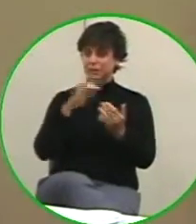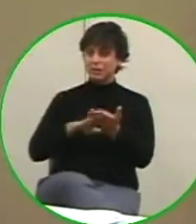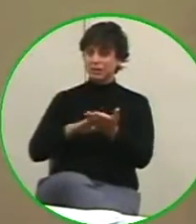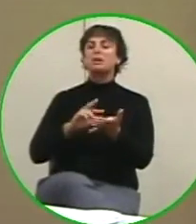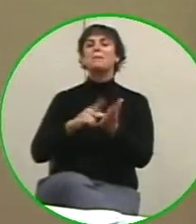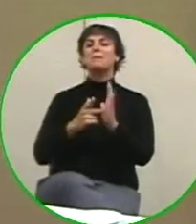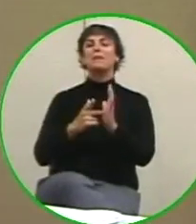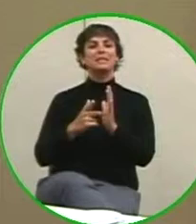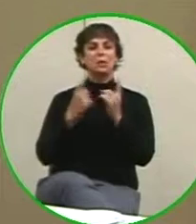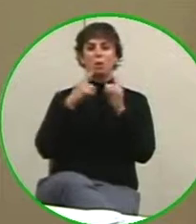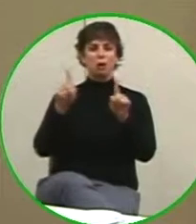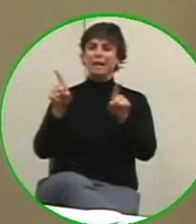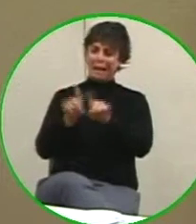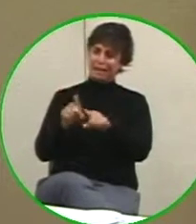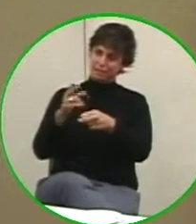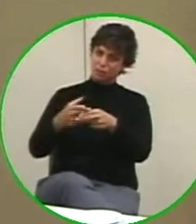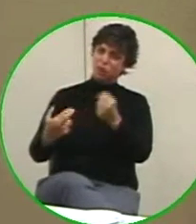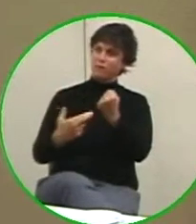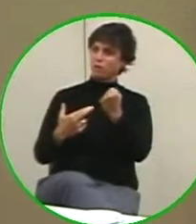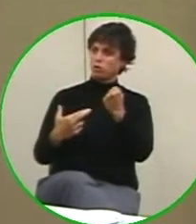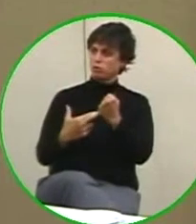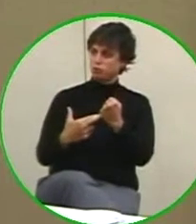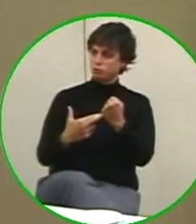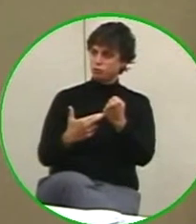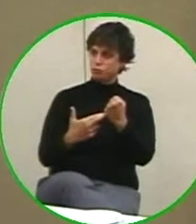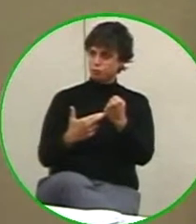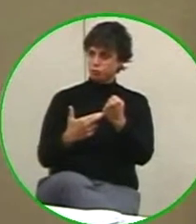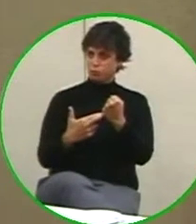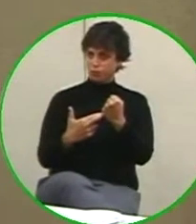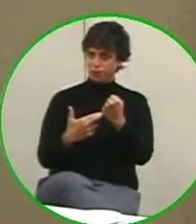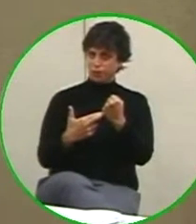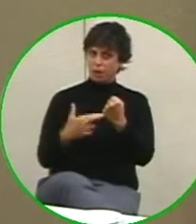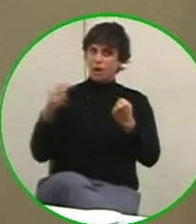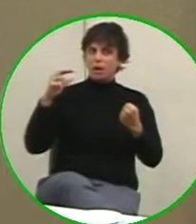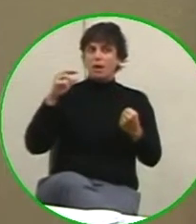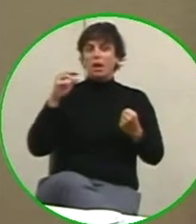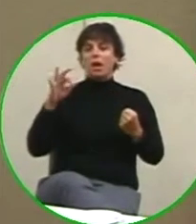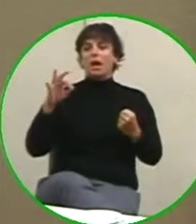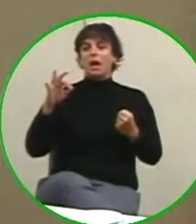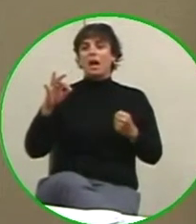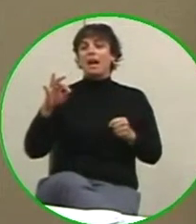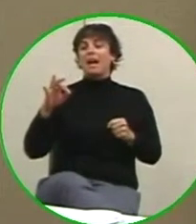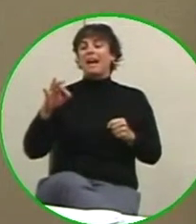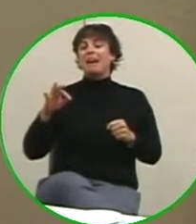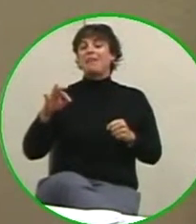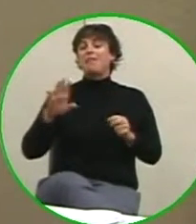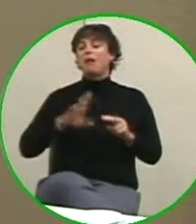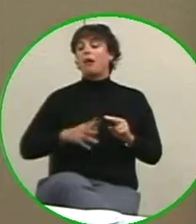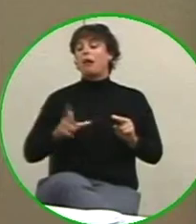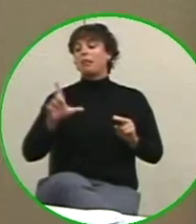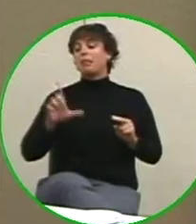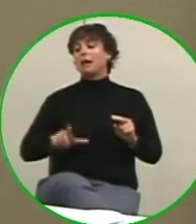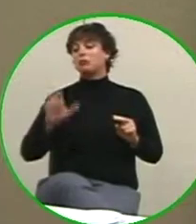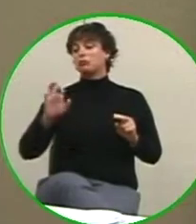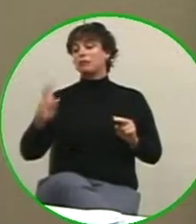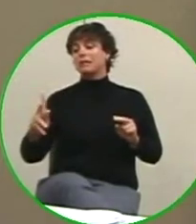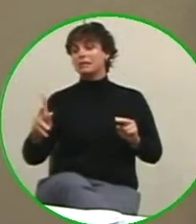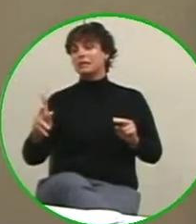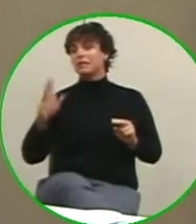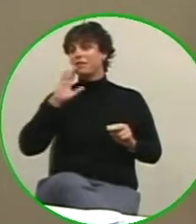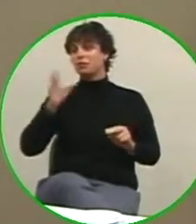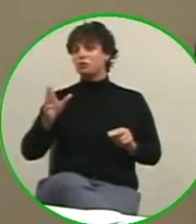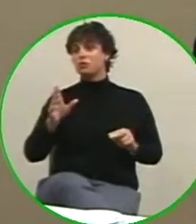it worked as a reinforcer. If he took less risks in the future, what was it?